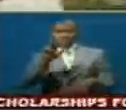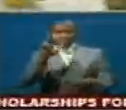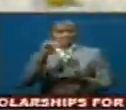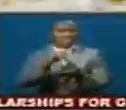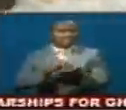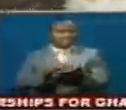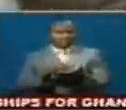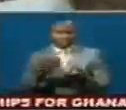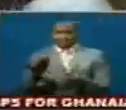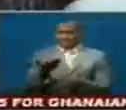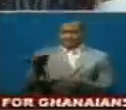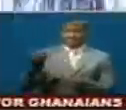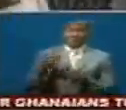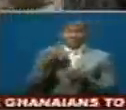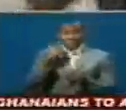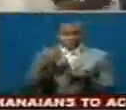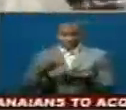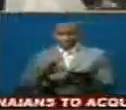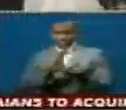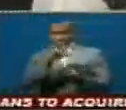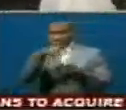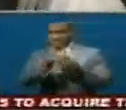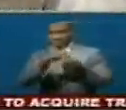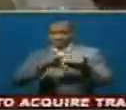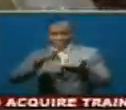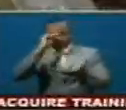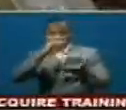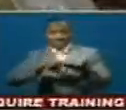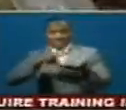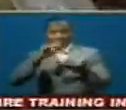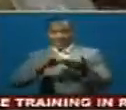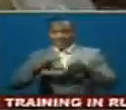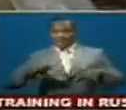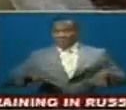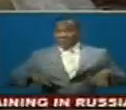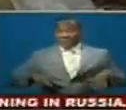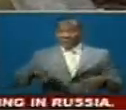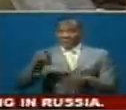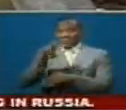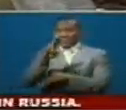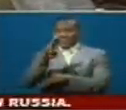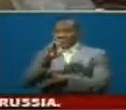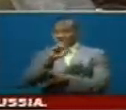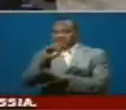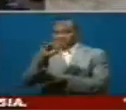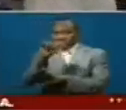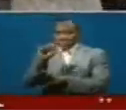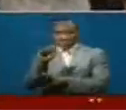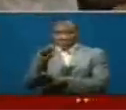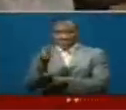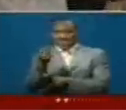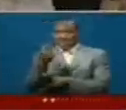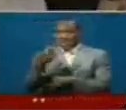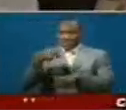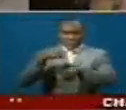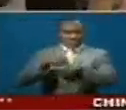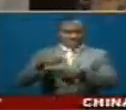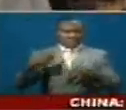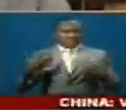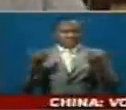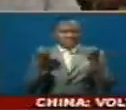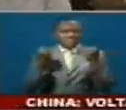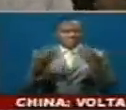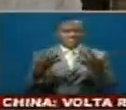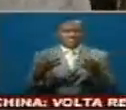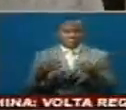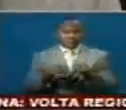Sotgans, as they are called, are trained professionals from the Soviet Union, now Russia. It was a moment worth cherishing when members